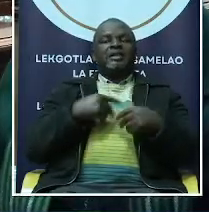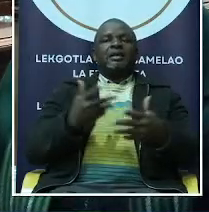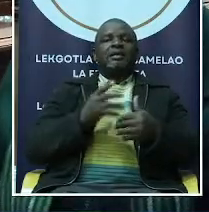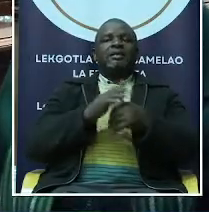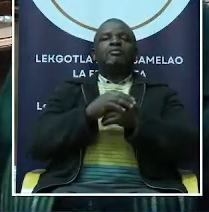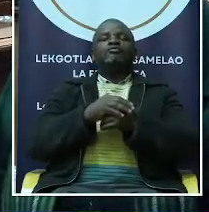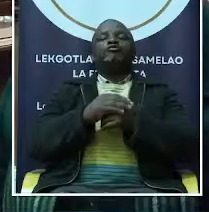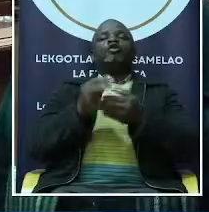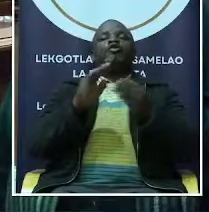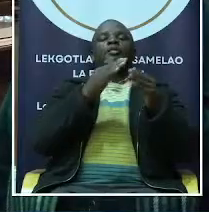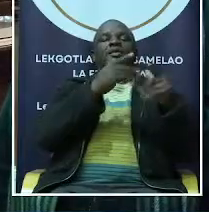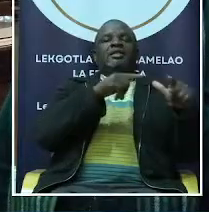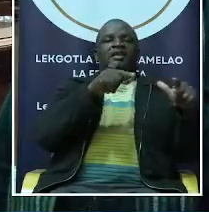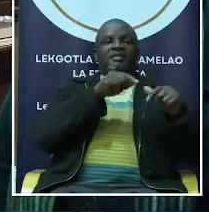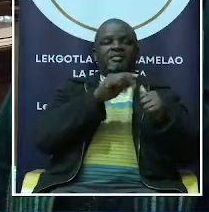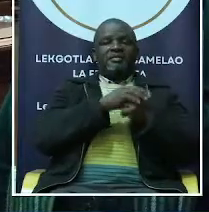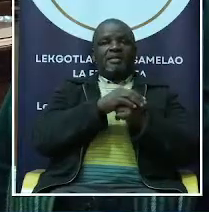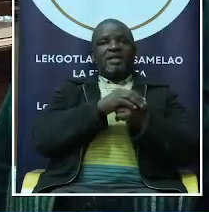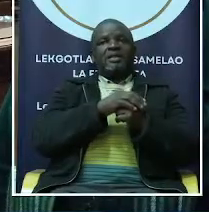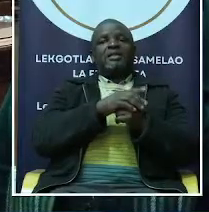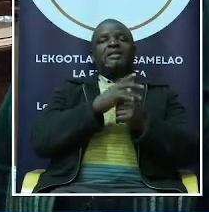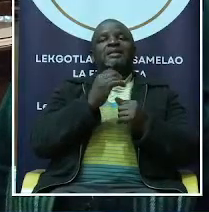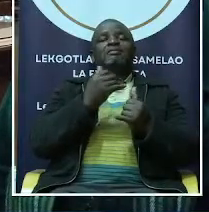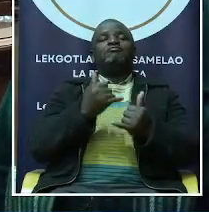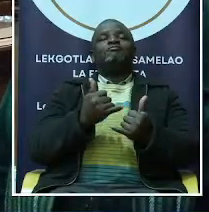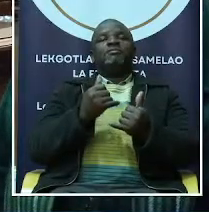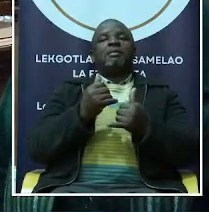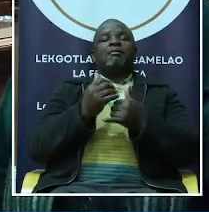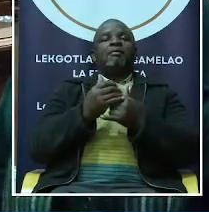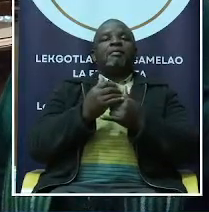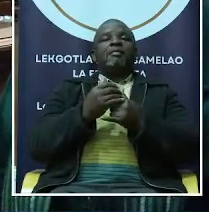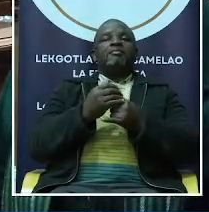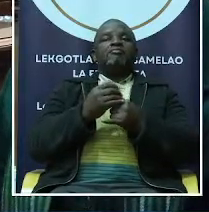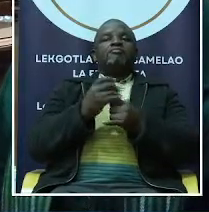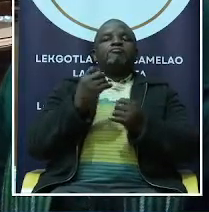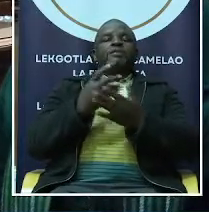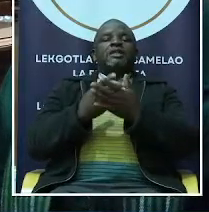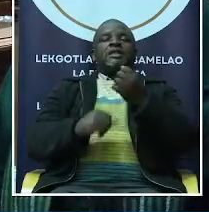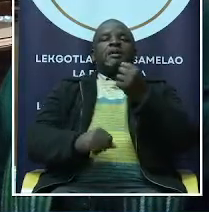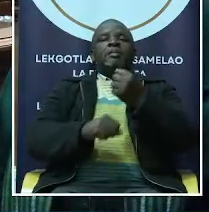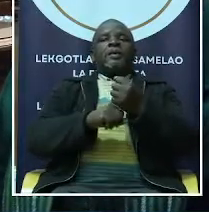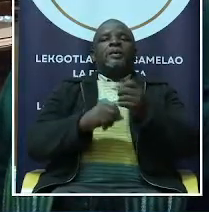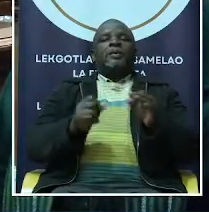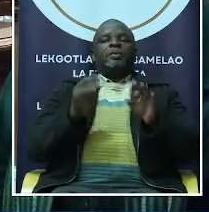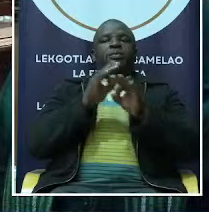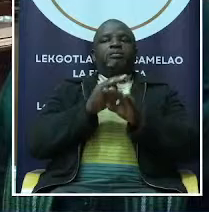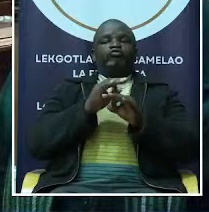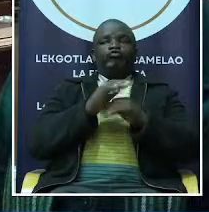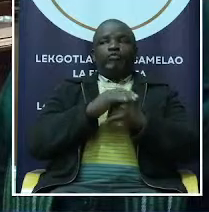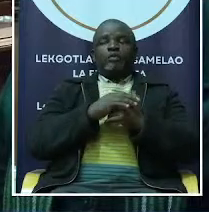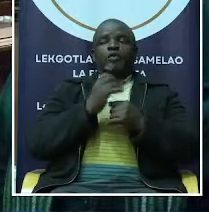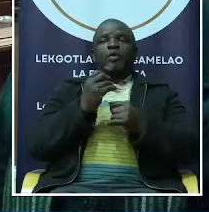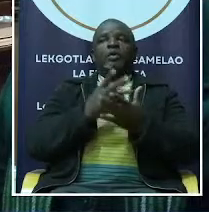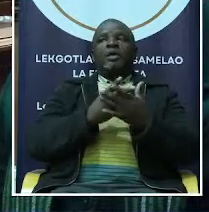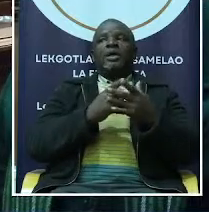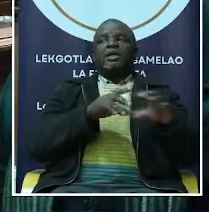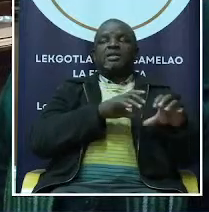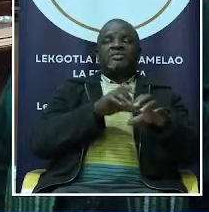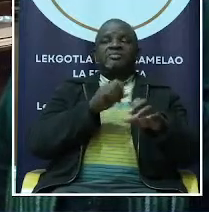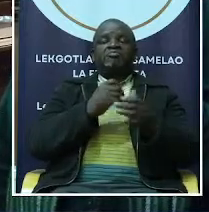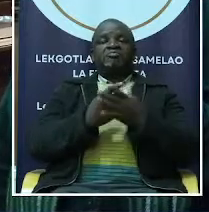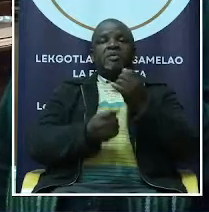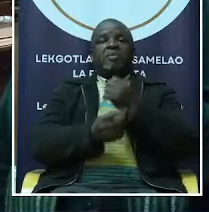our communities, and then we don't have necessary support or maybe activities that are